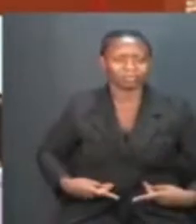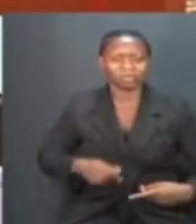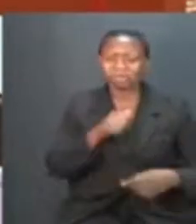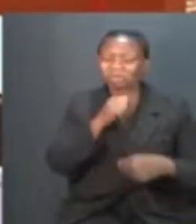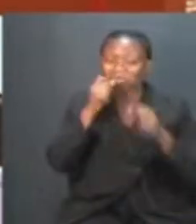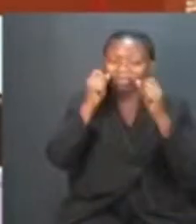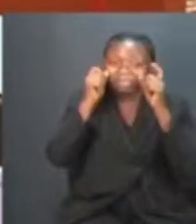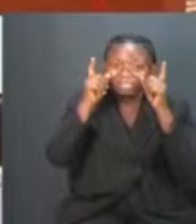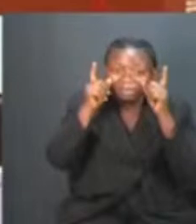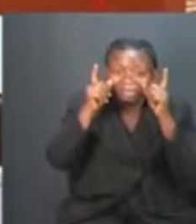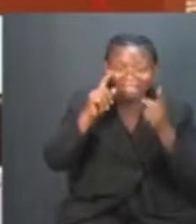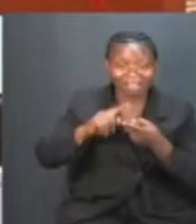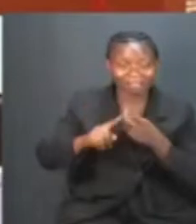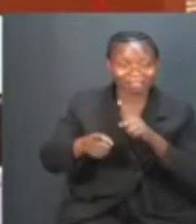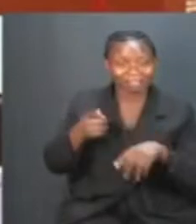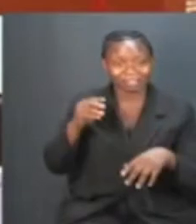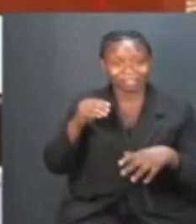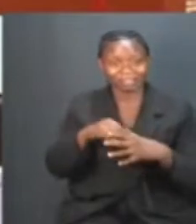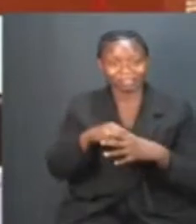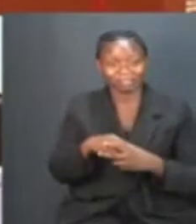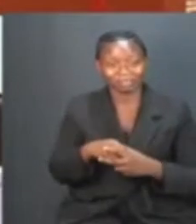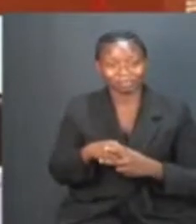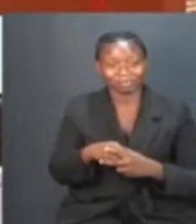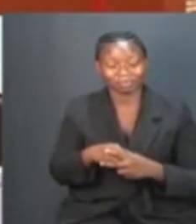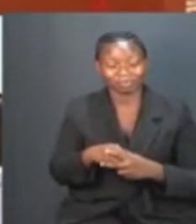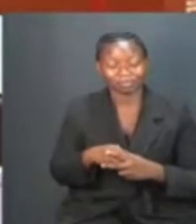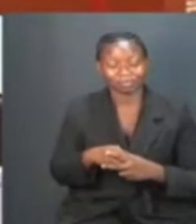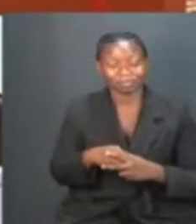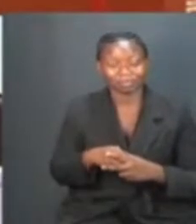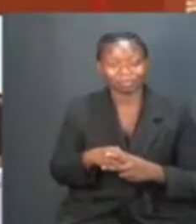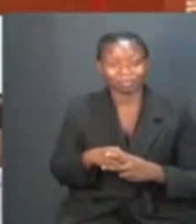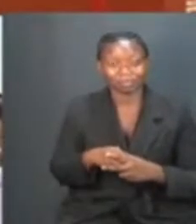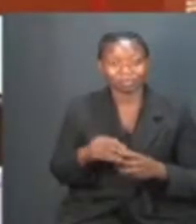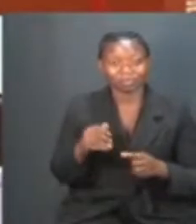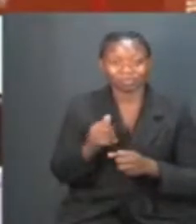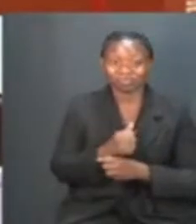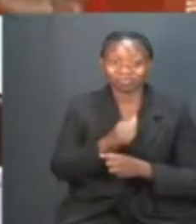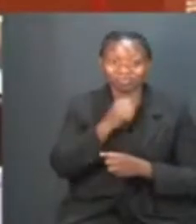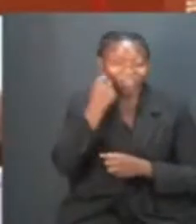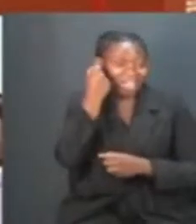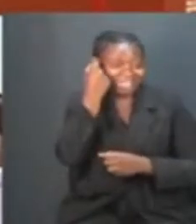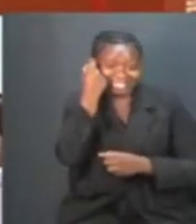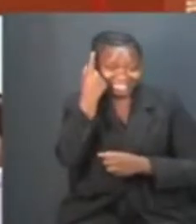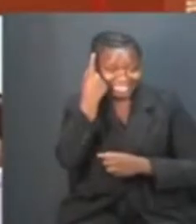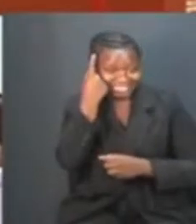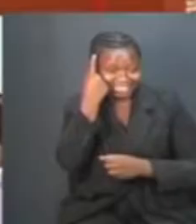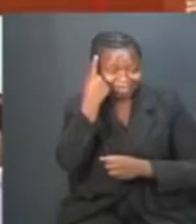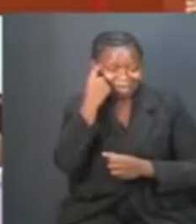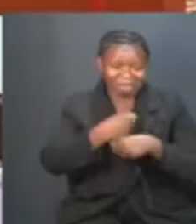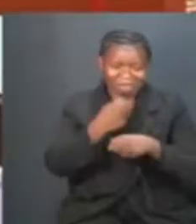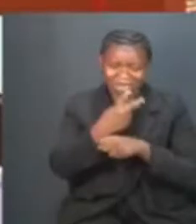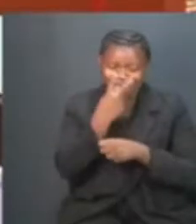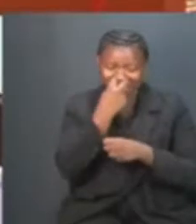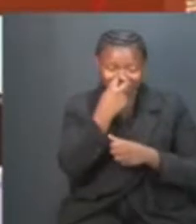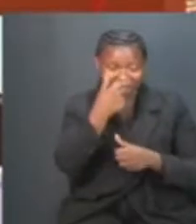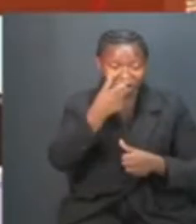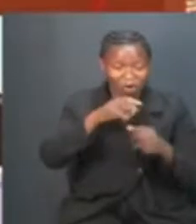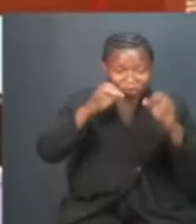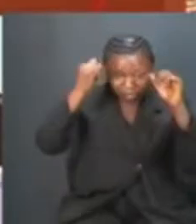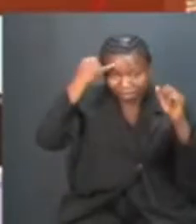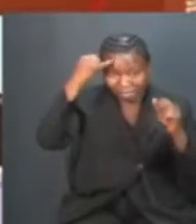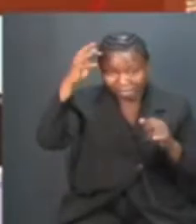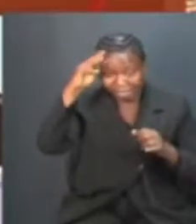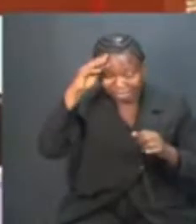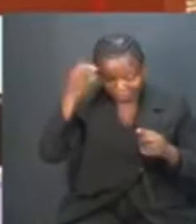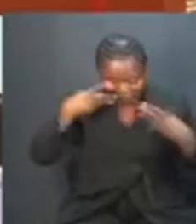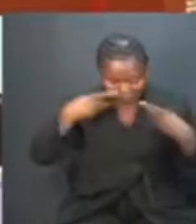surprise that our colleagues took to an exception and began to tease our president and refer